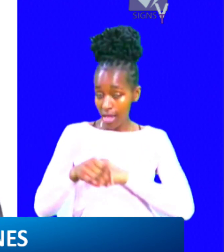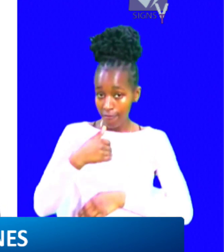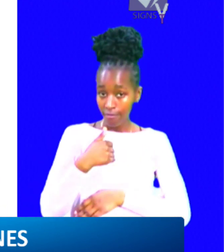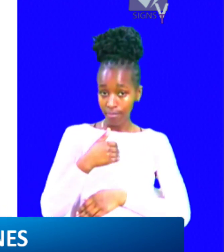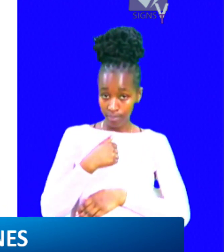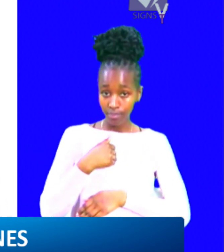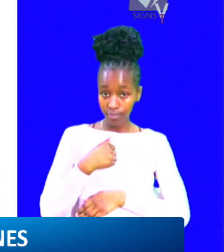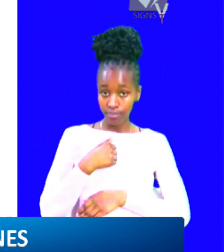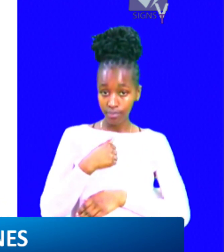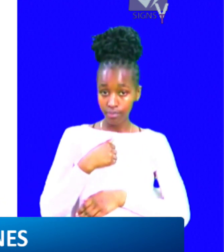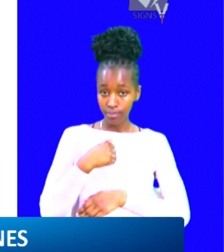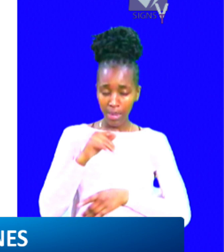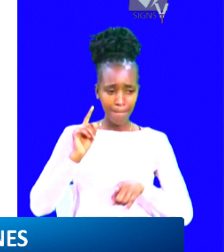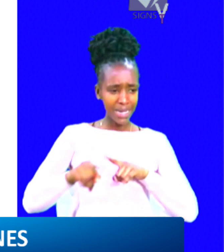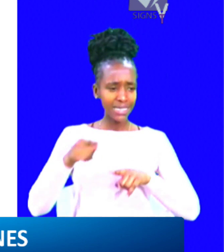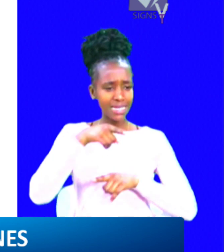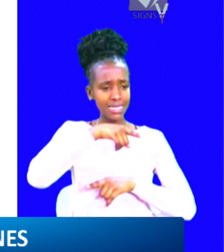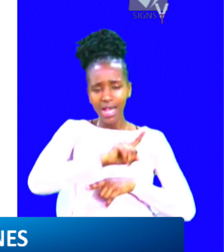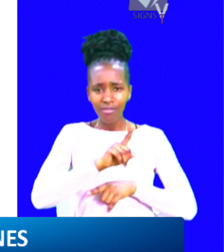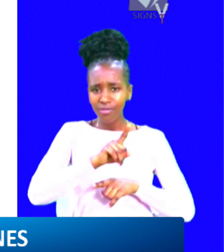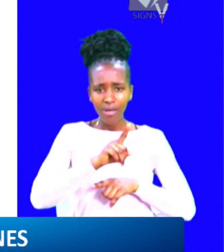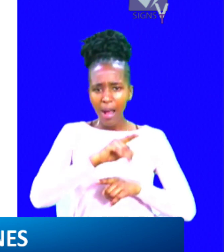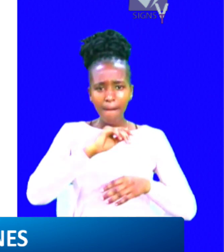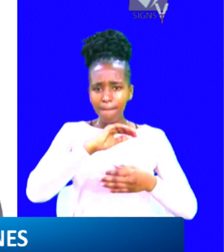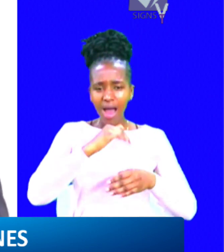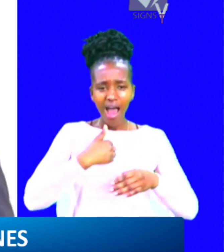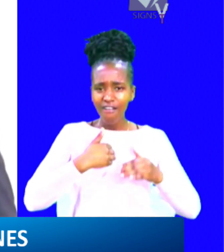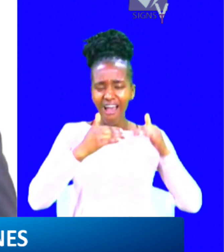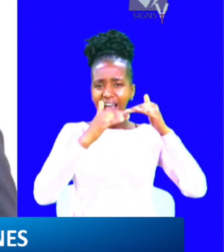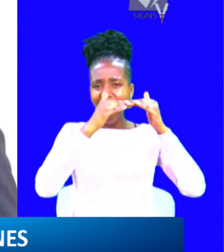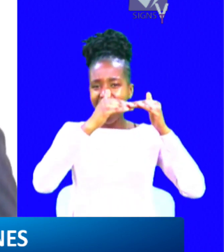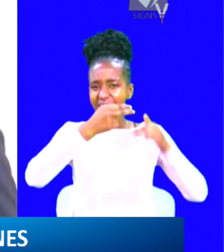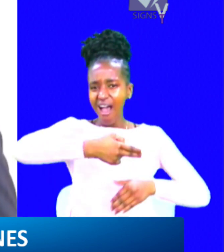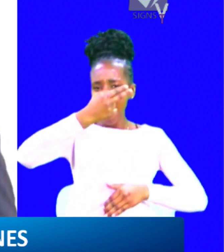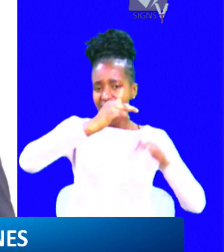bila ya kuwa mtu maarufu ni mambo makubwa.